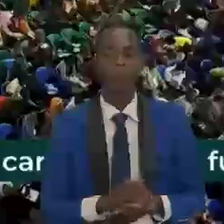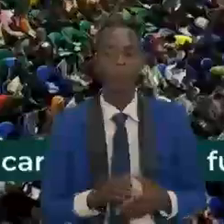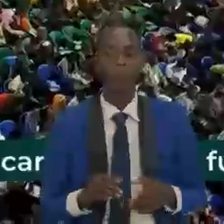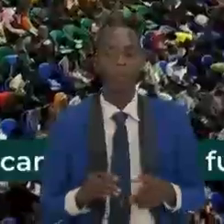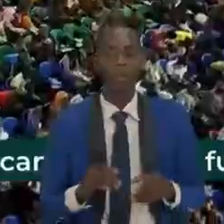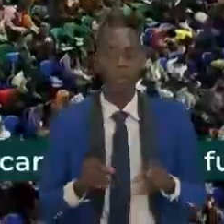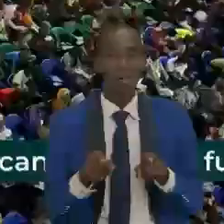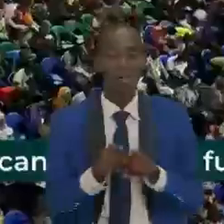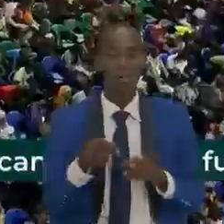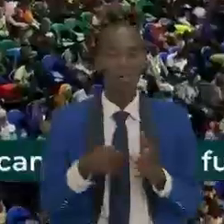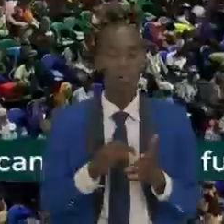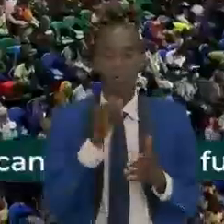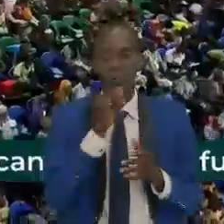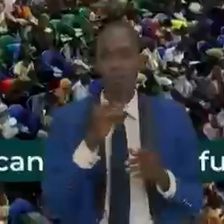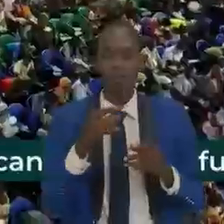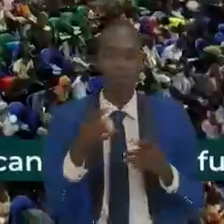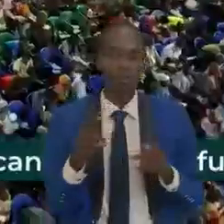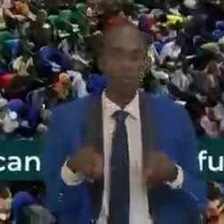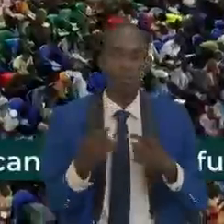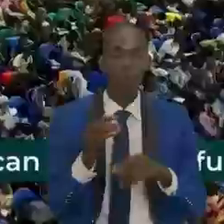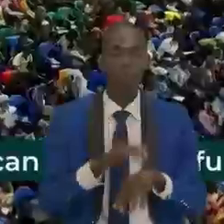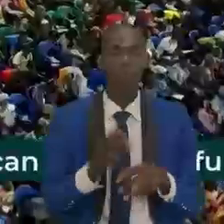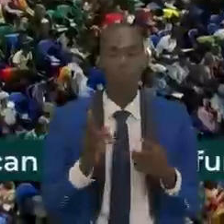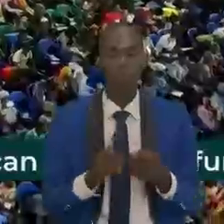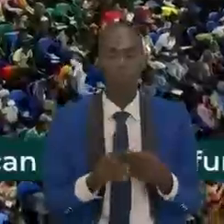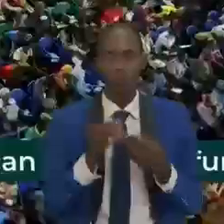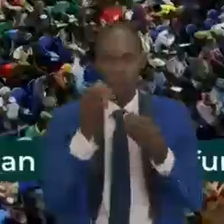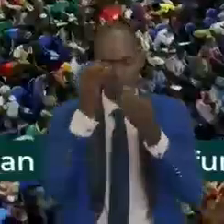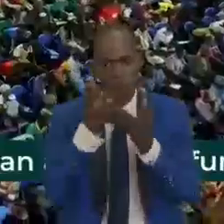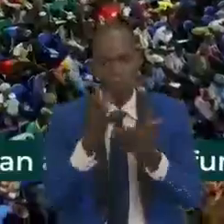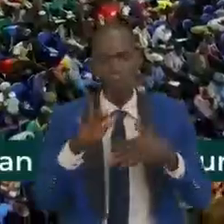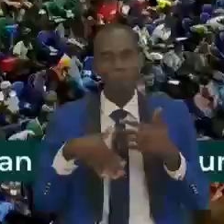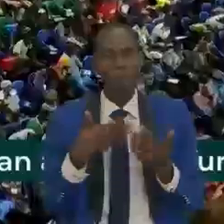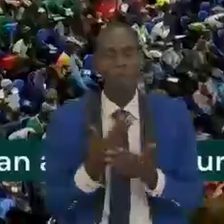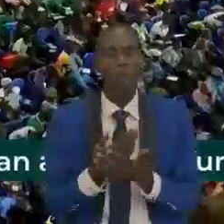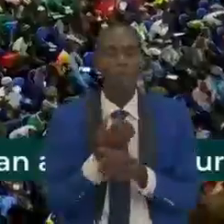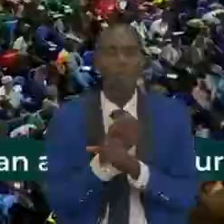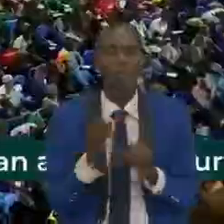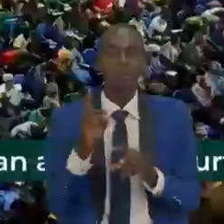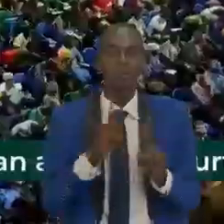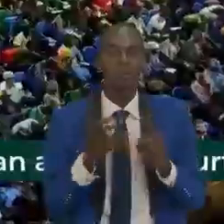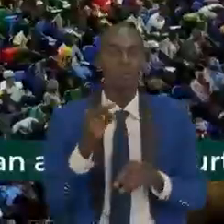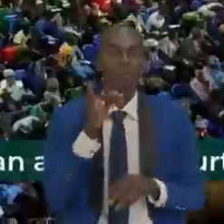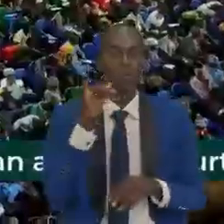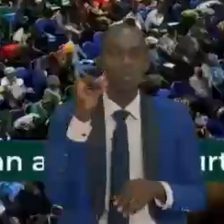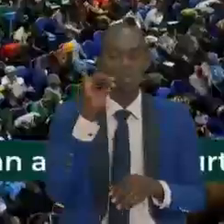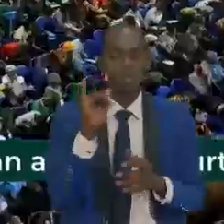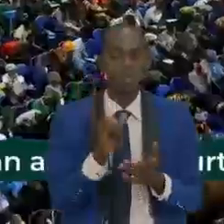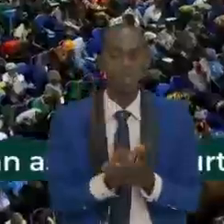While this is going on, we want to inform all the converts for yesterday that tomorrow at 2 p.m. there will be dinners for